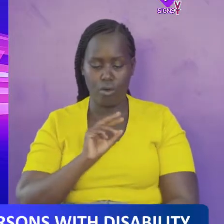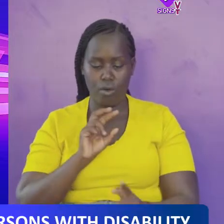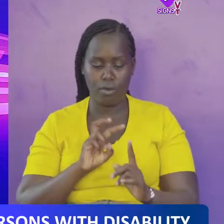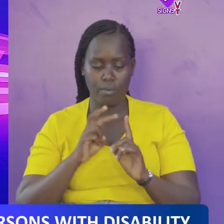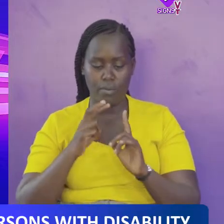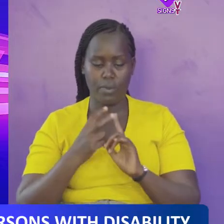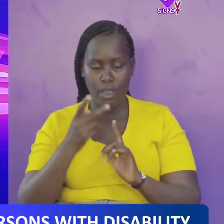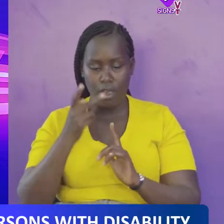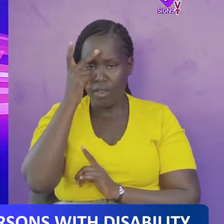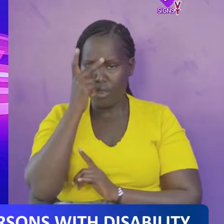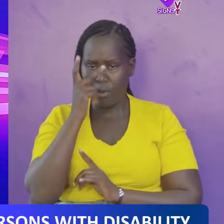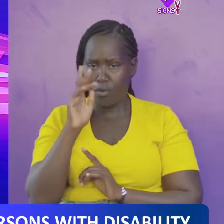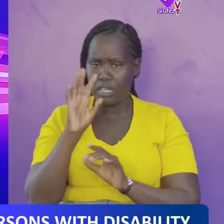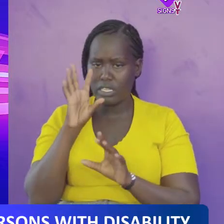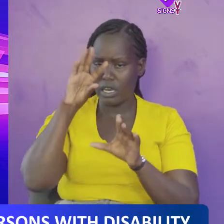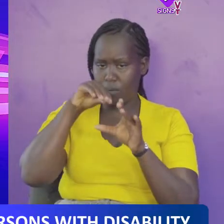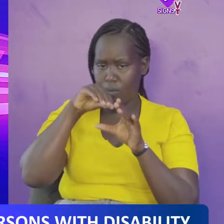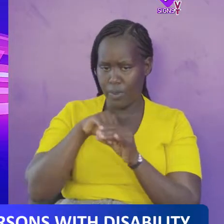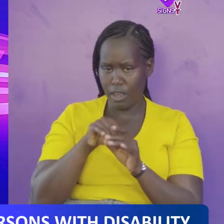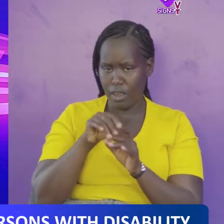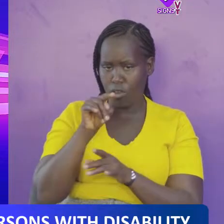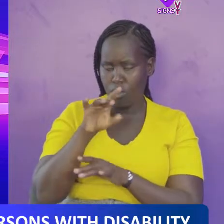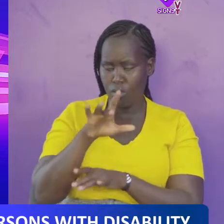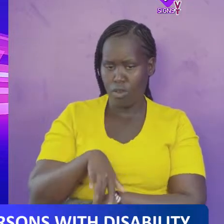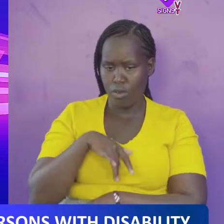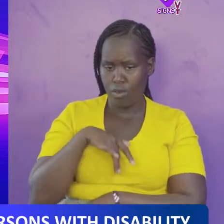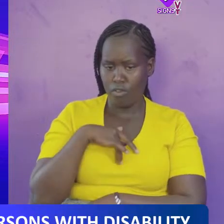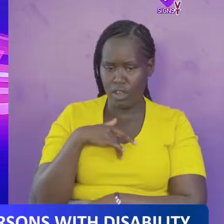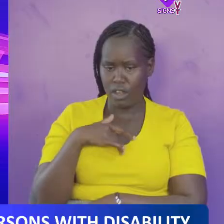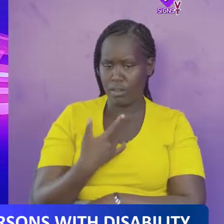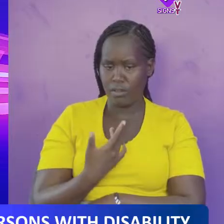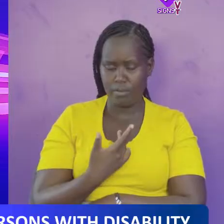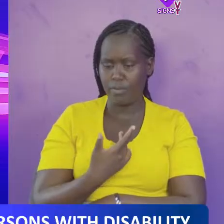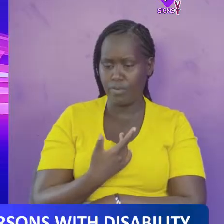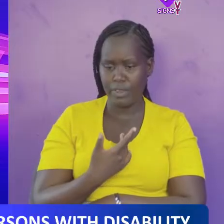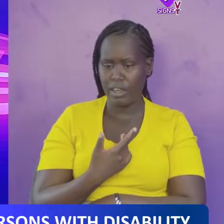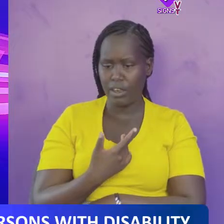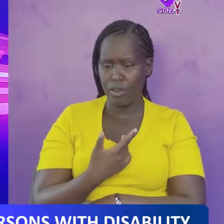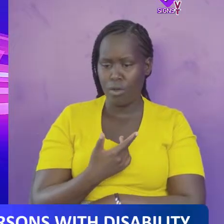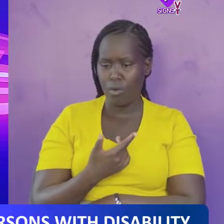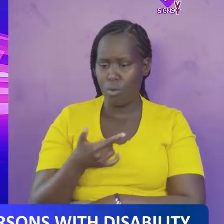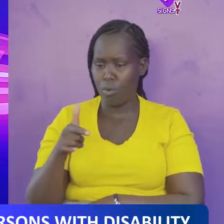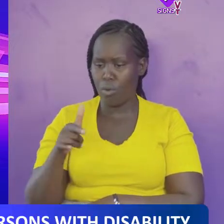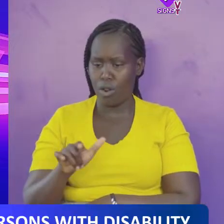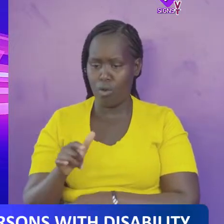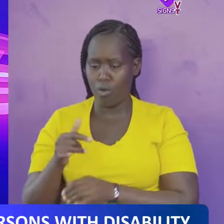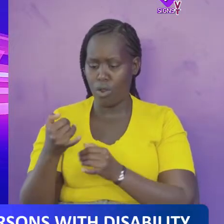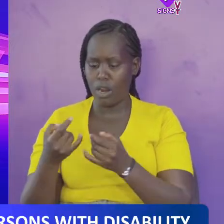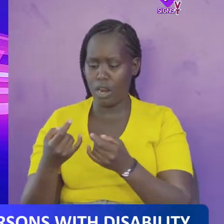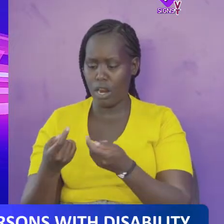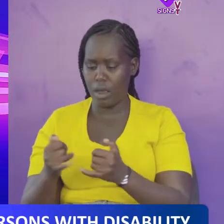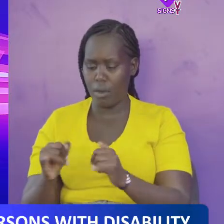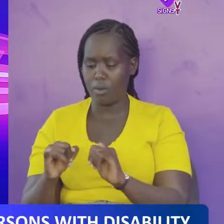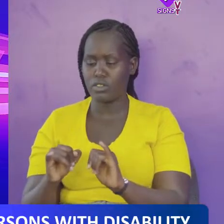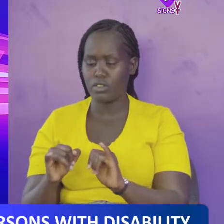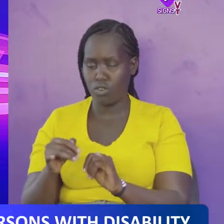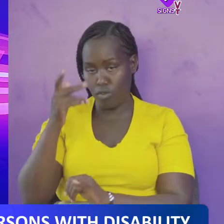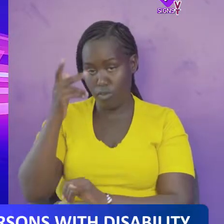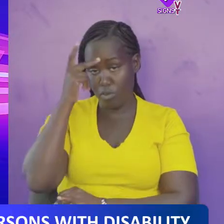inclusive? And do you feel like you're feeling short, or you're feeling short on implementation, perhaps, of these